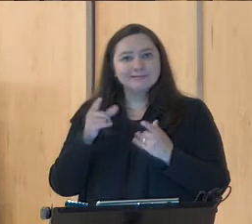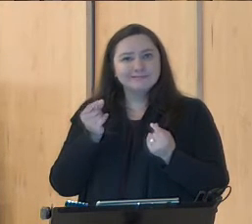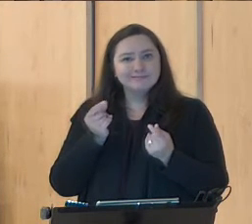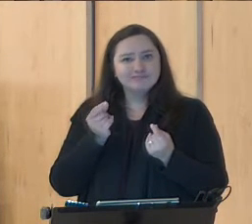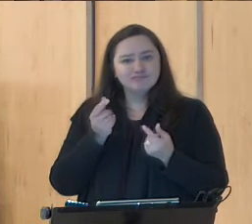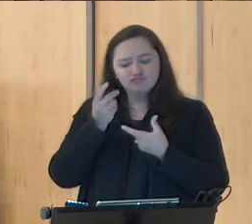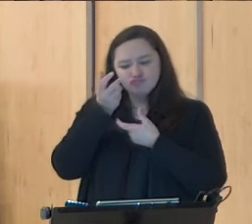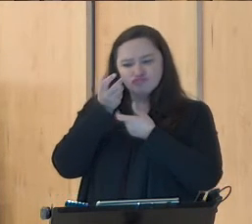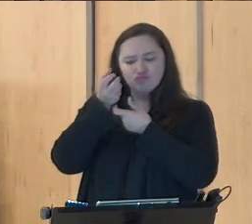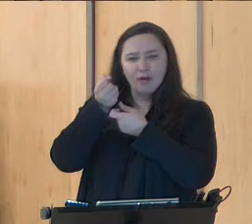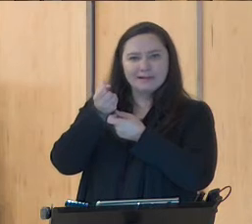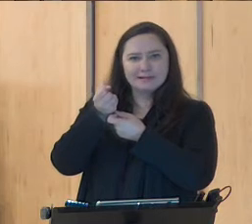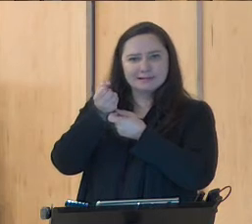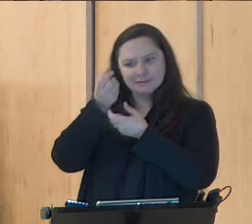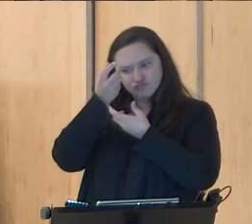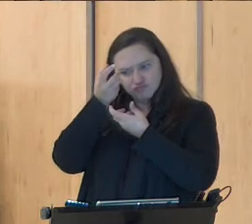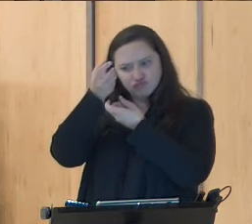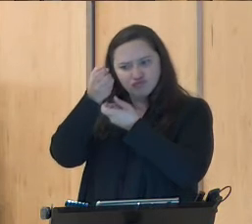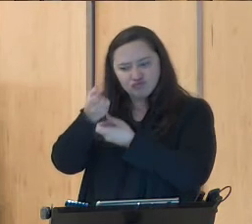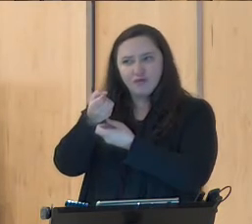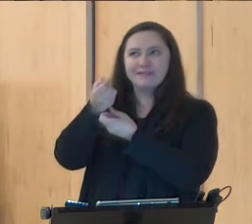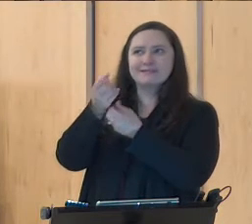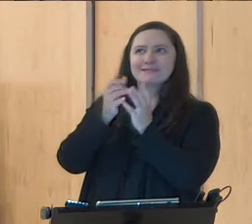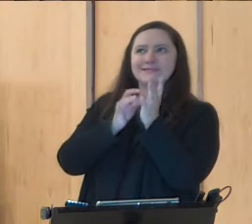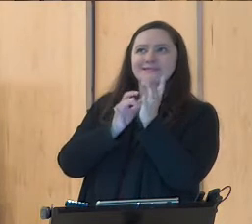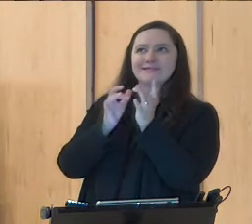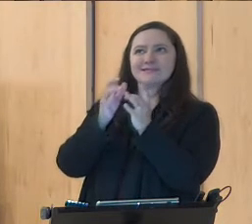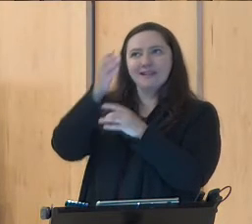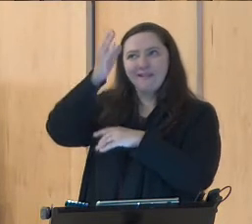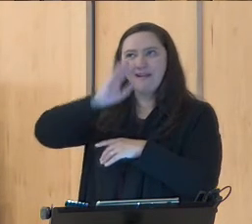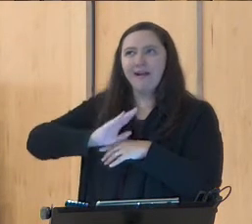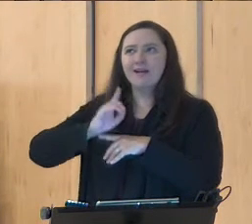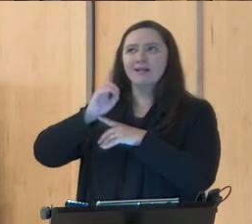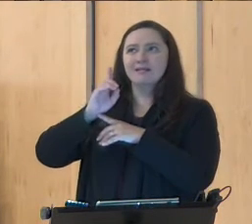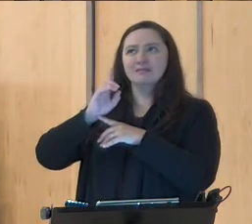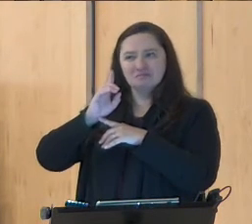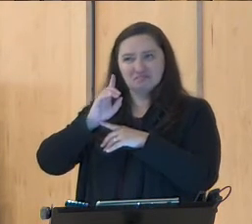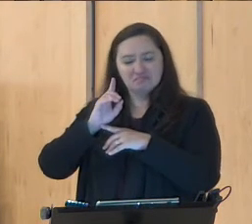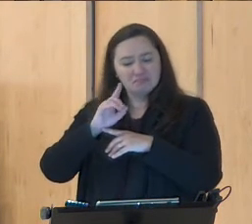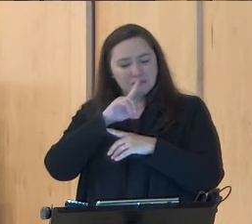him to provide all that they needed for the work that they would